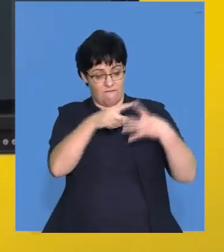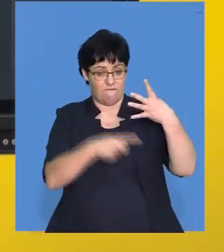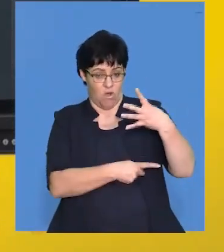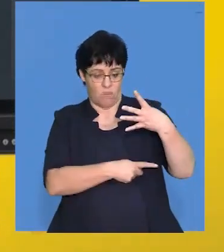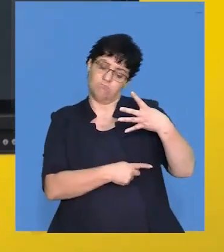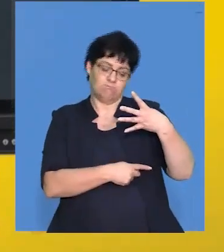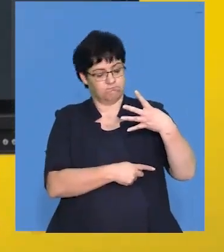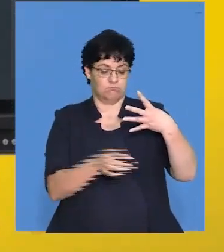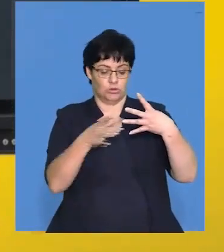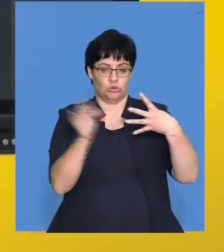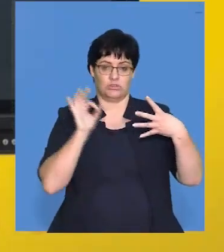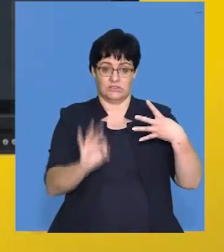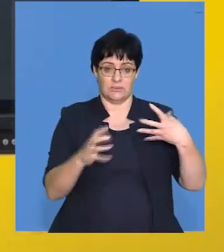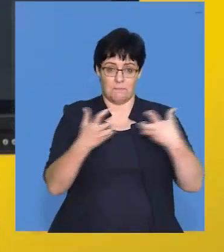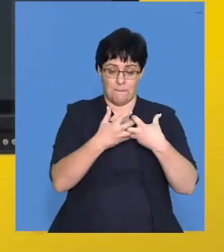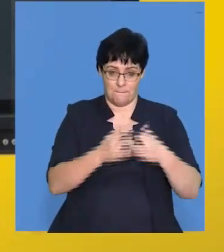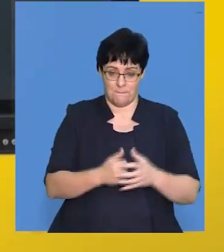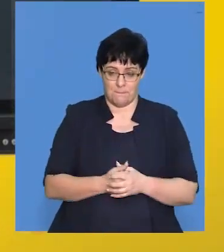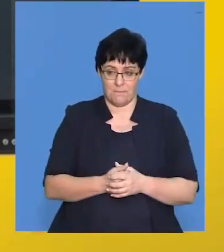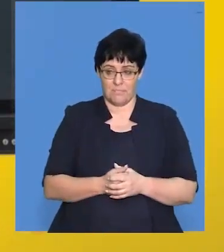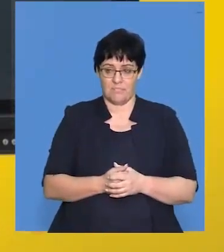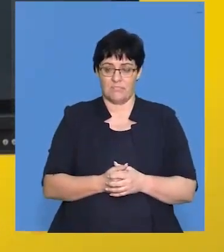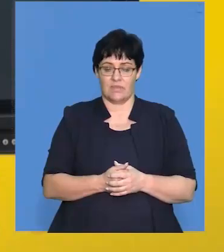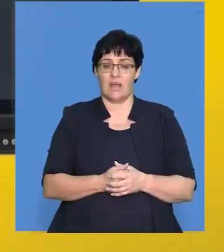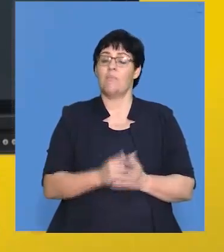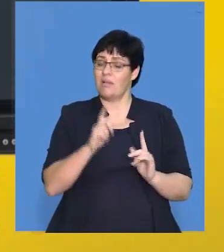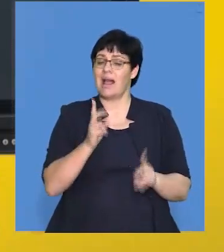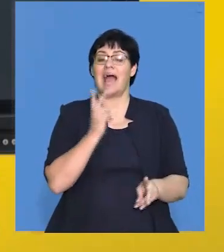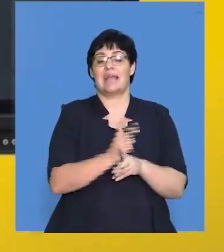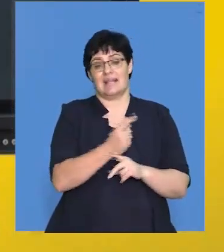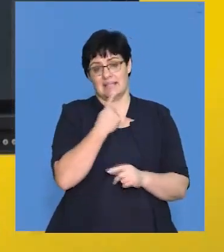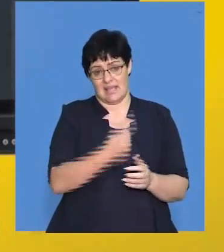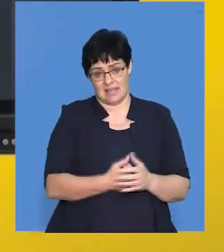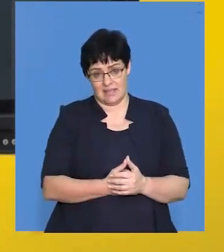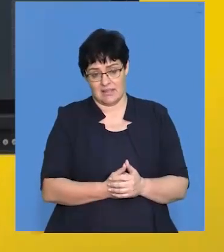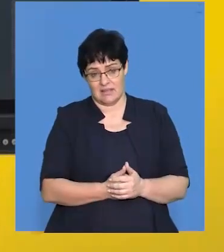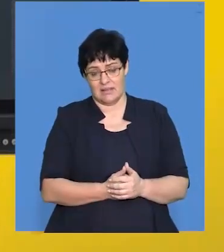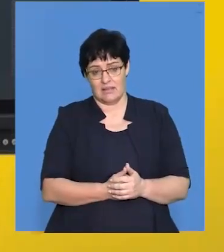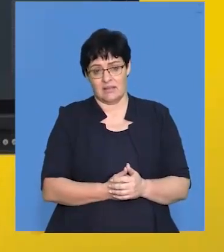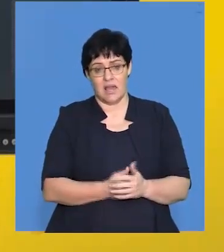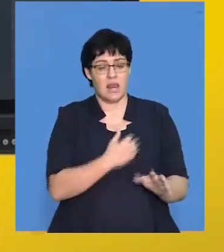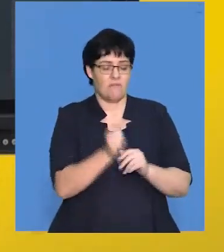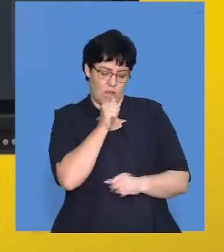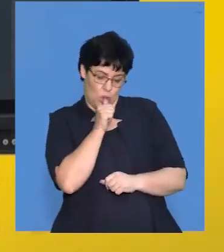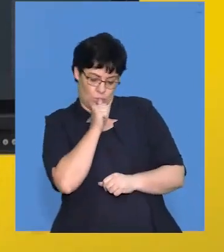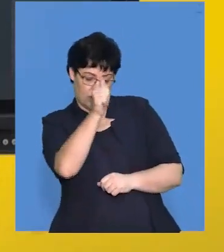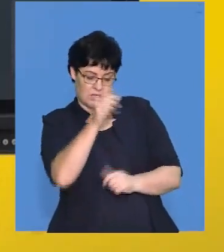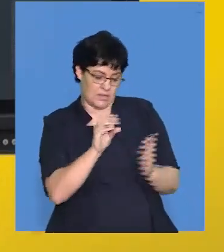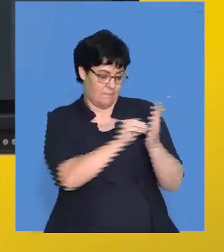you shall be given is correct. Please, I'm going to stress this one more time. Never guess the